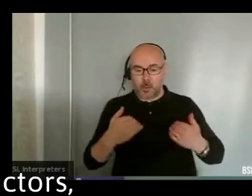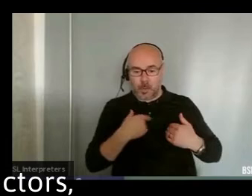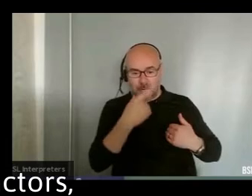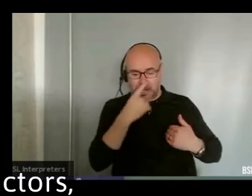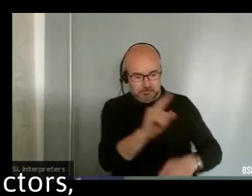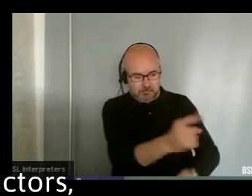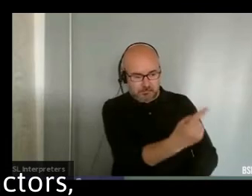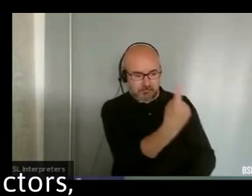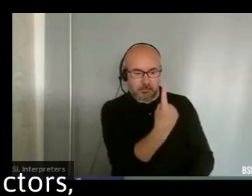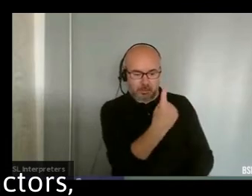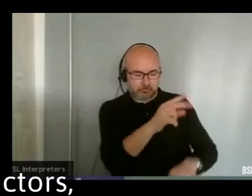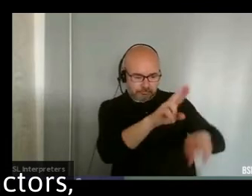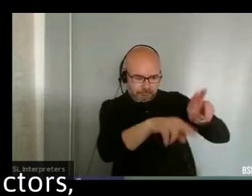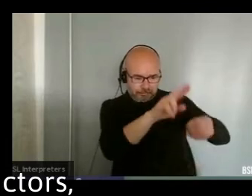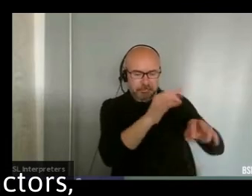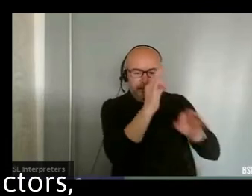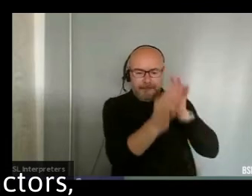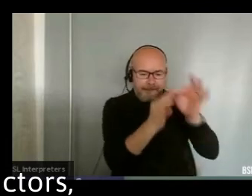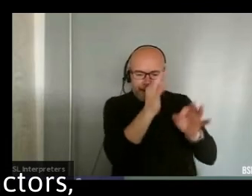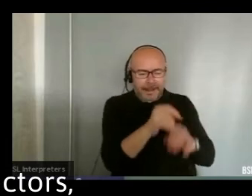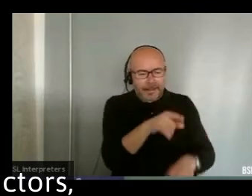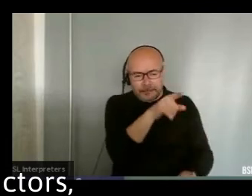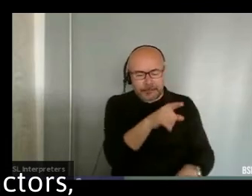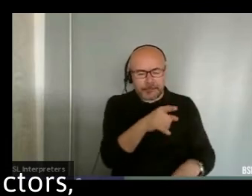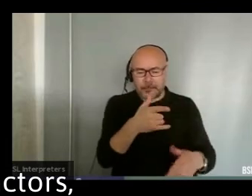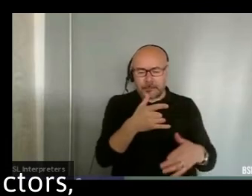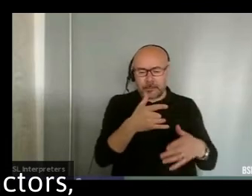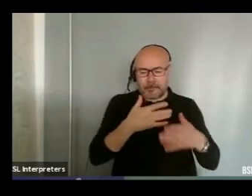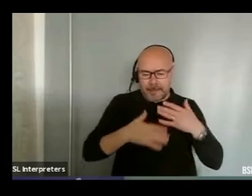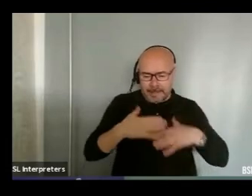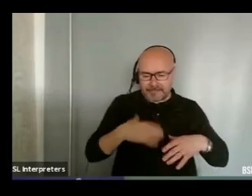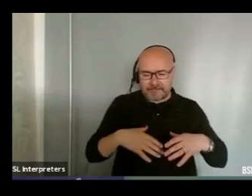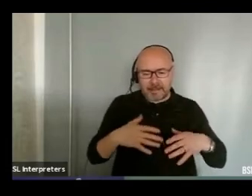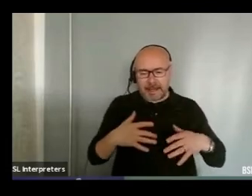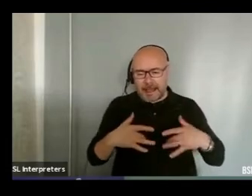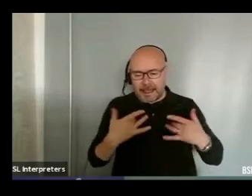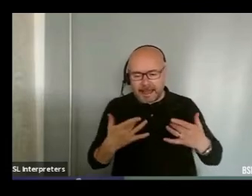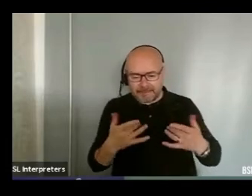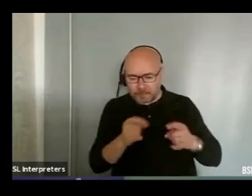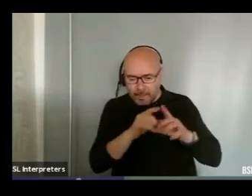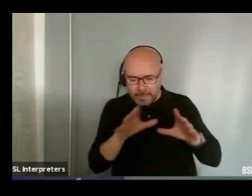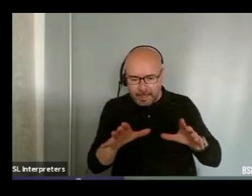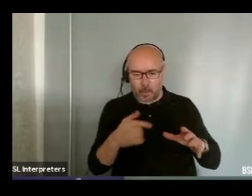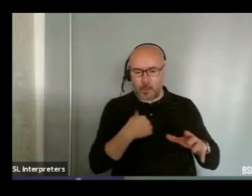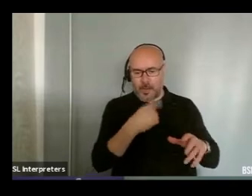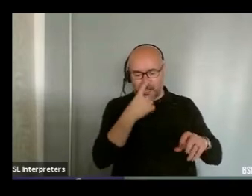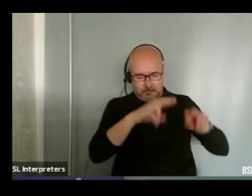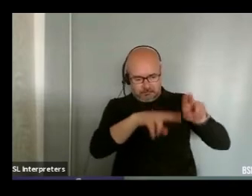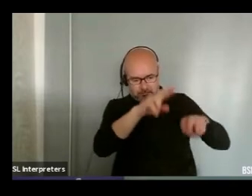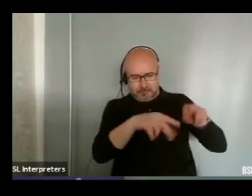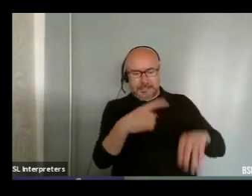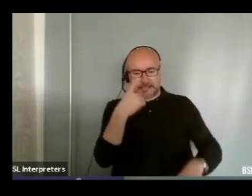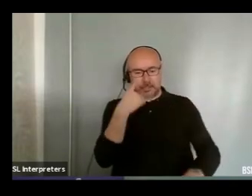profiling, to think about lifestyle factors, to think about potential comorbidities, and to think about going through some form of cognitive